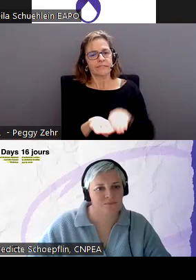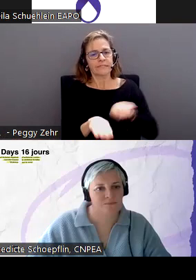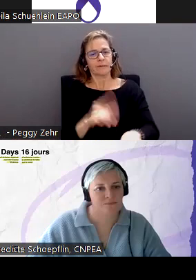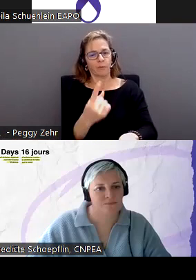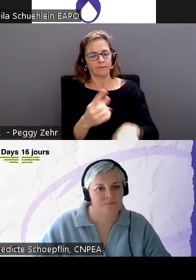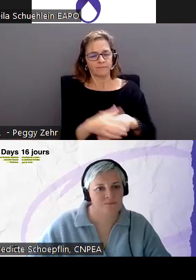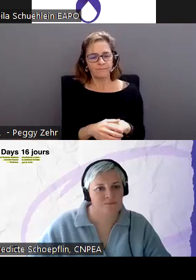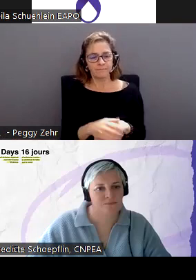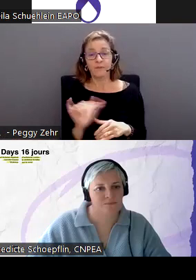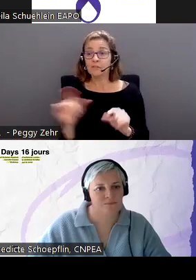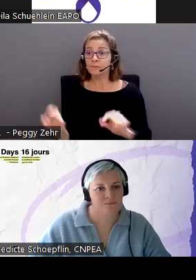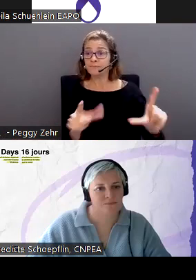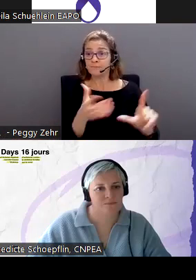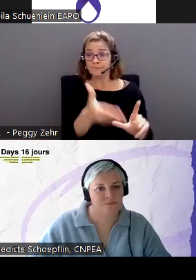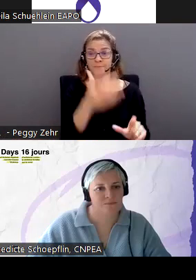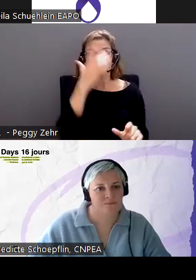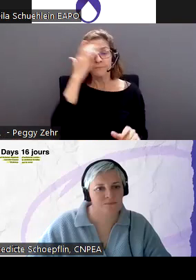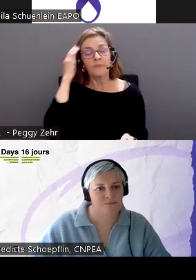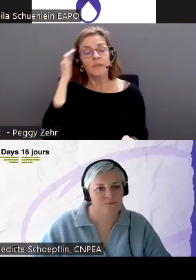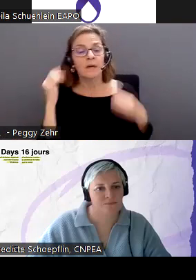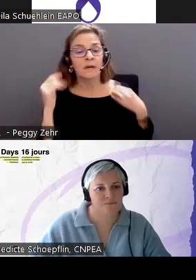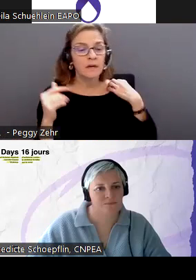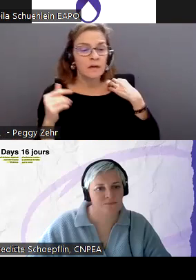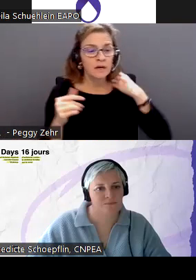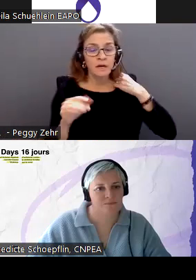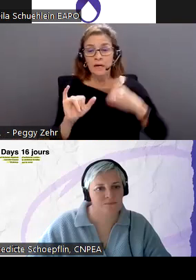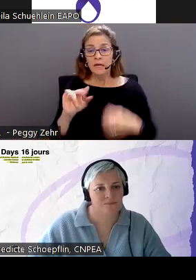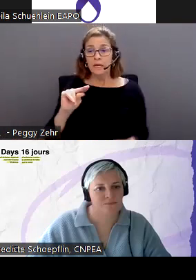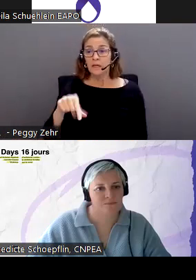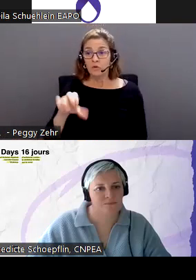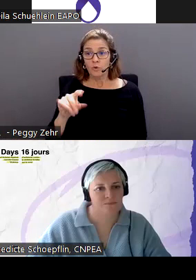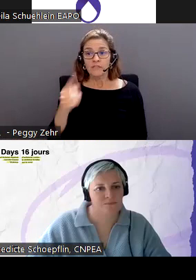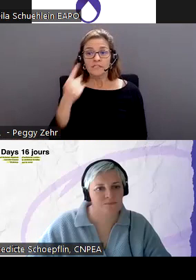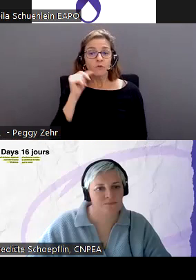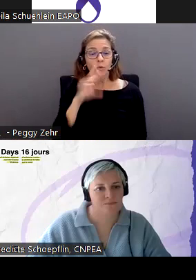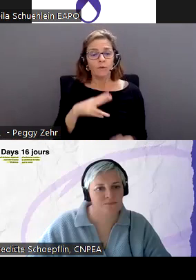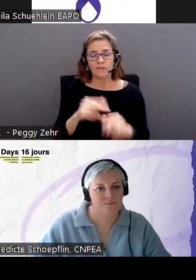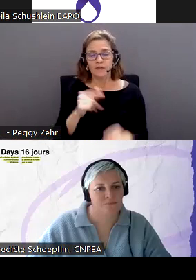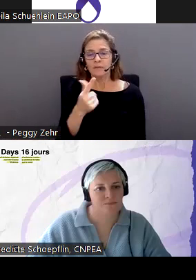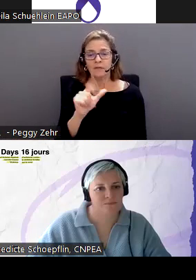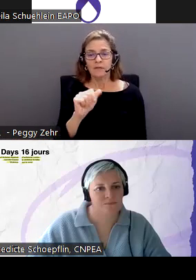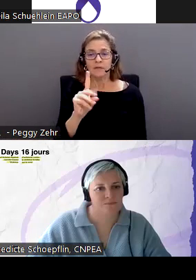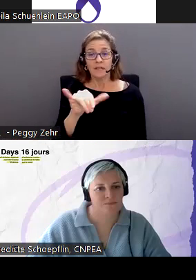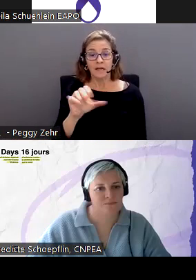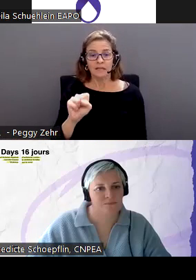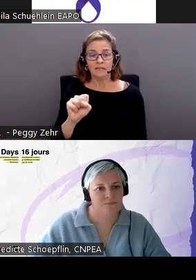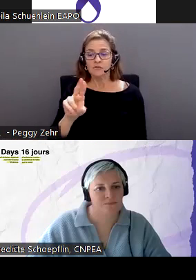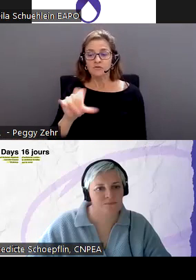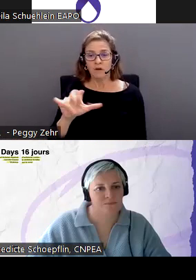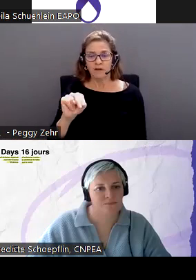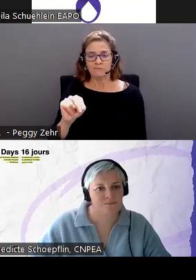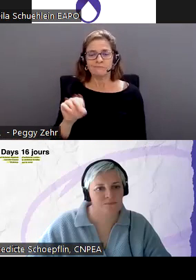couple of months ago into the murder of Gladys Ryan, who was killed also in Ontario by her